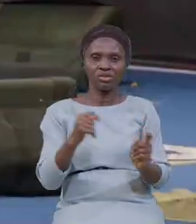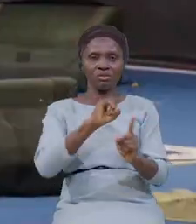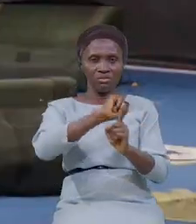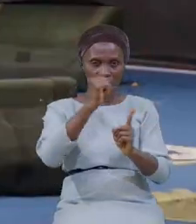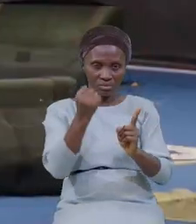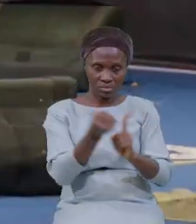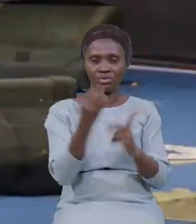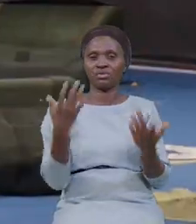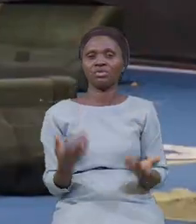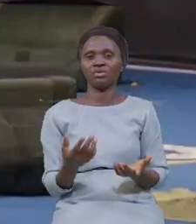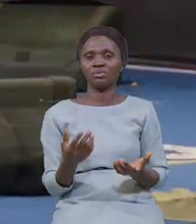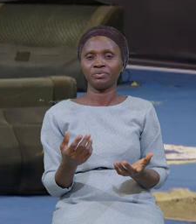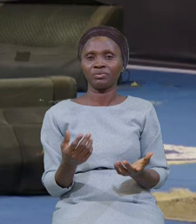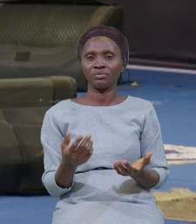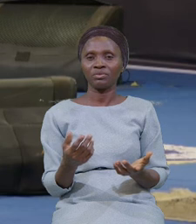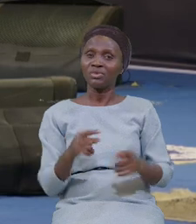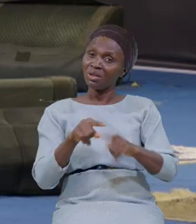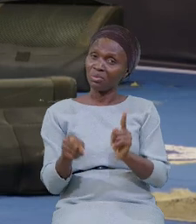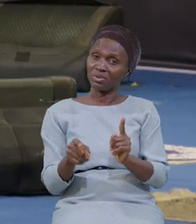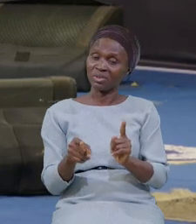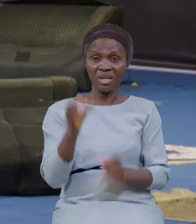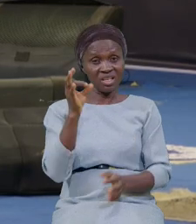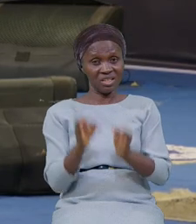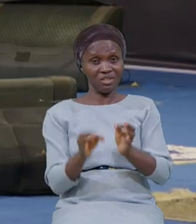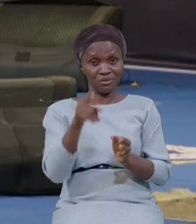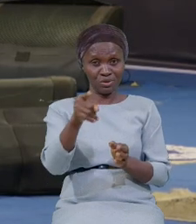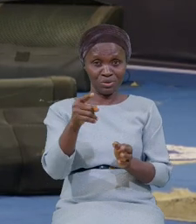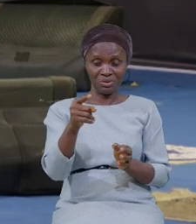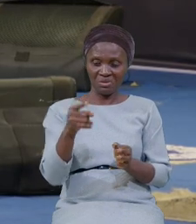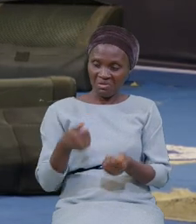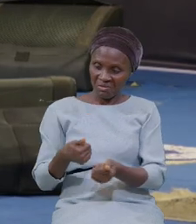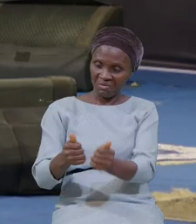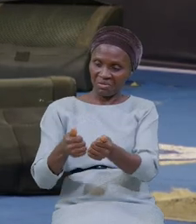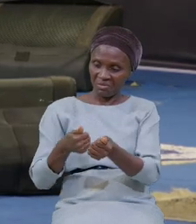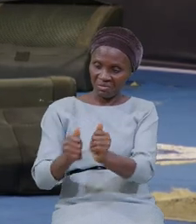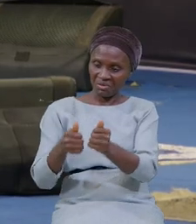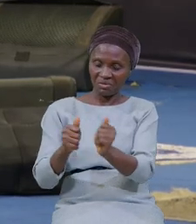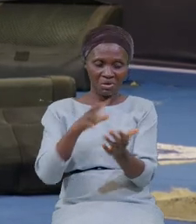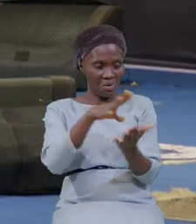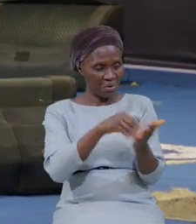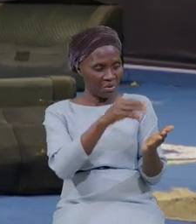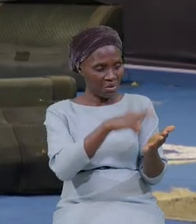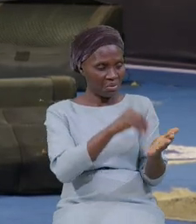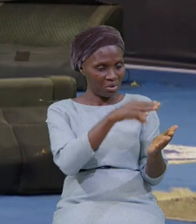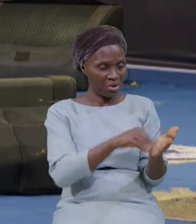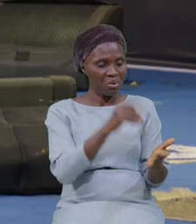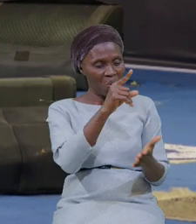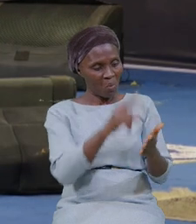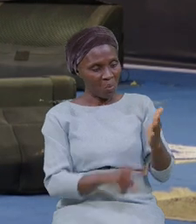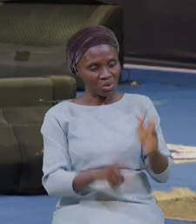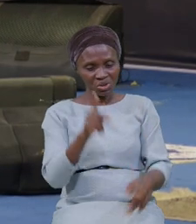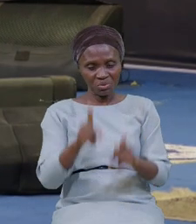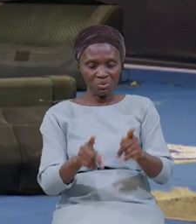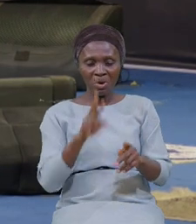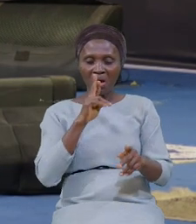But if you follow the status quo, it's always been like that, and remain like that, and everybody will